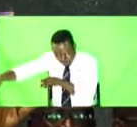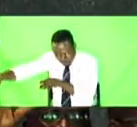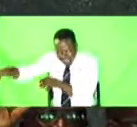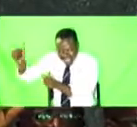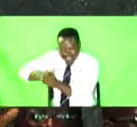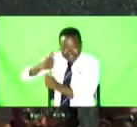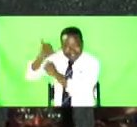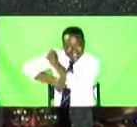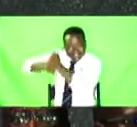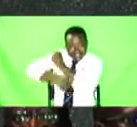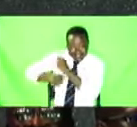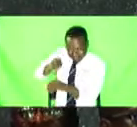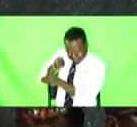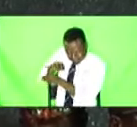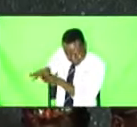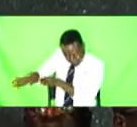nation.